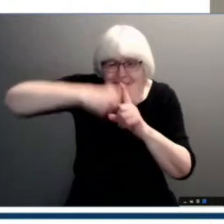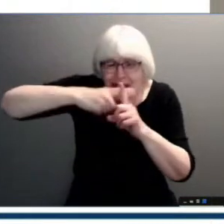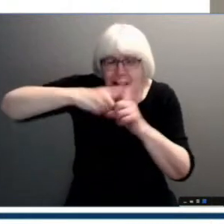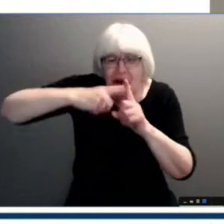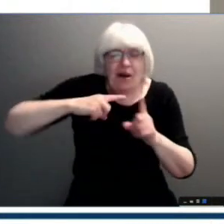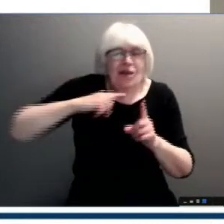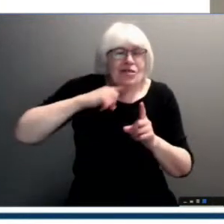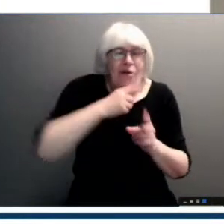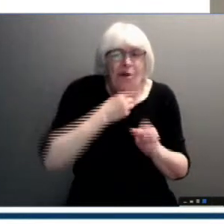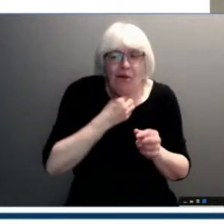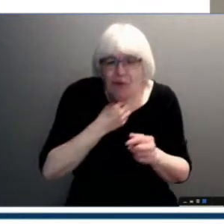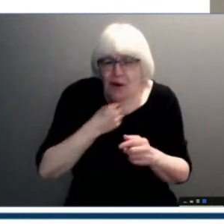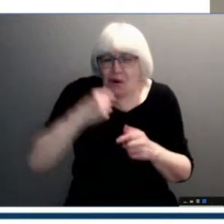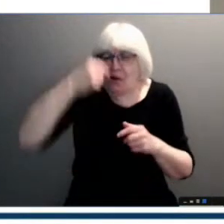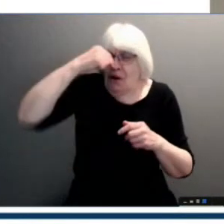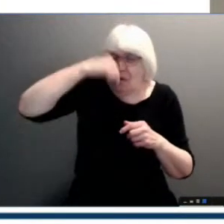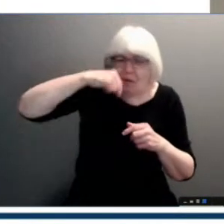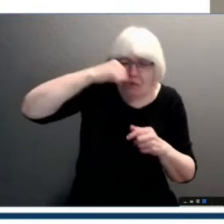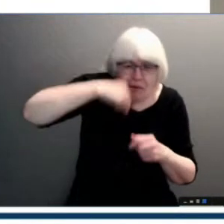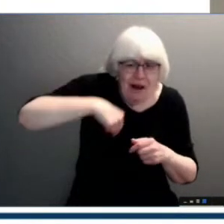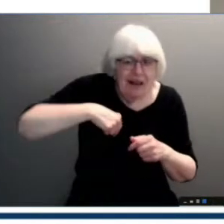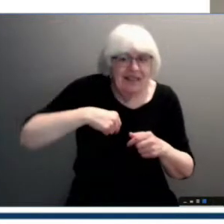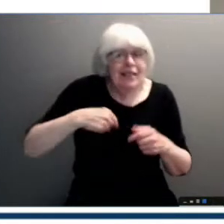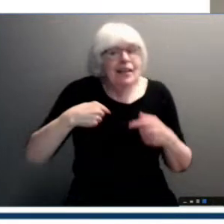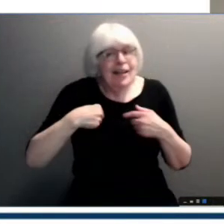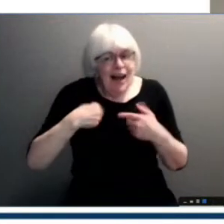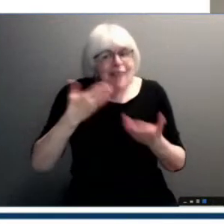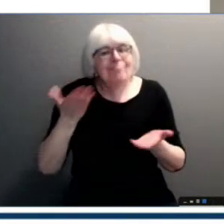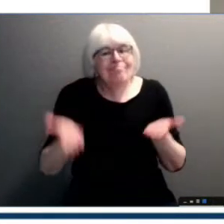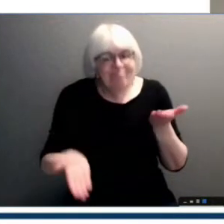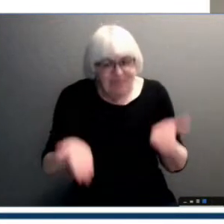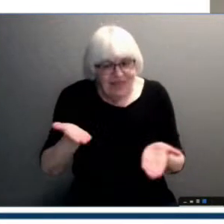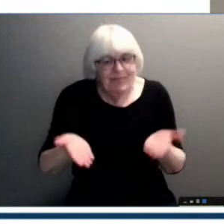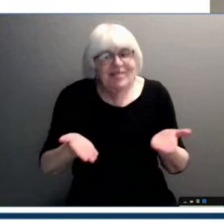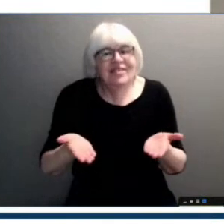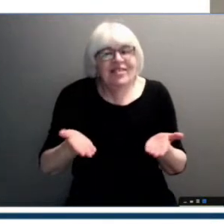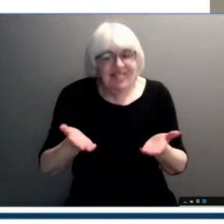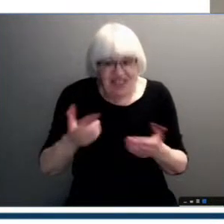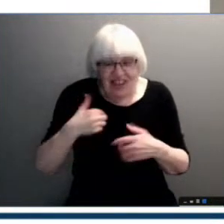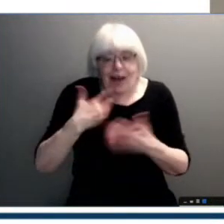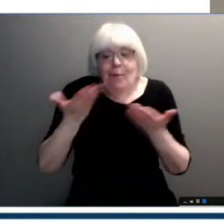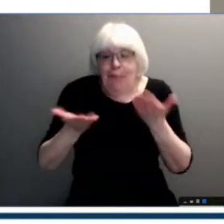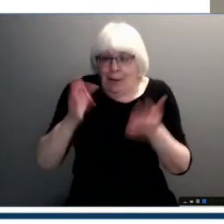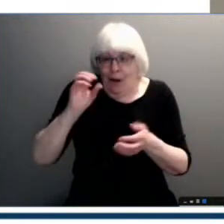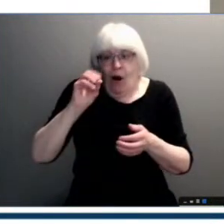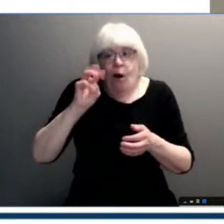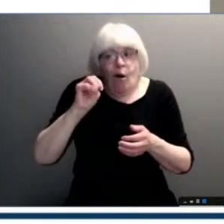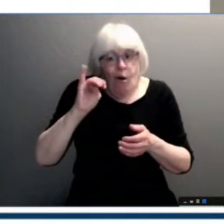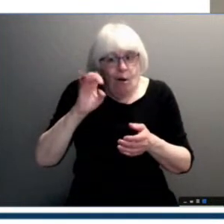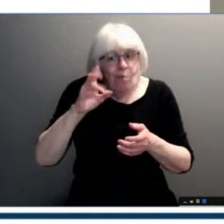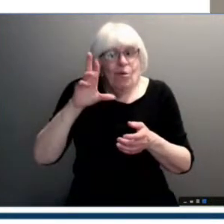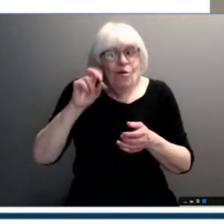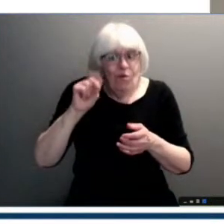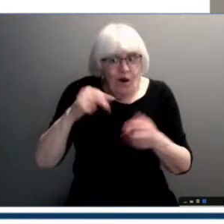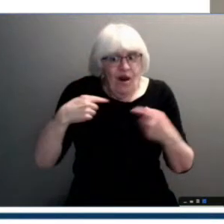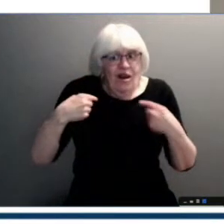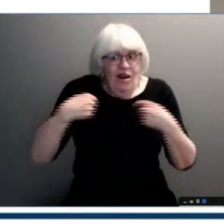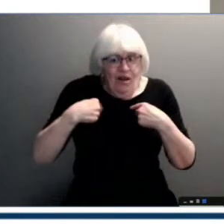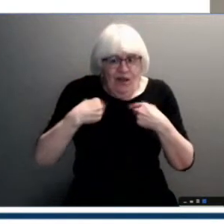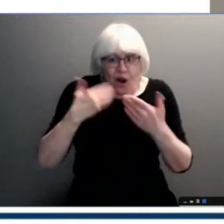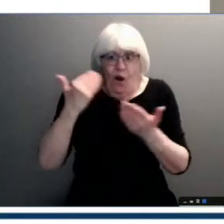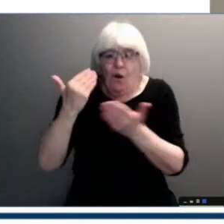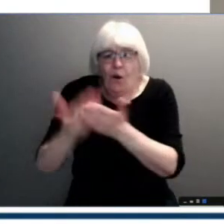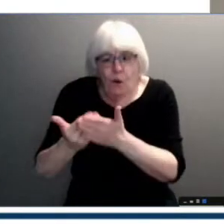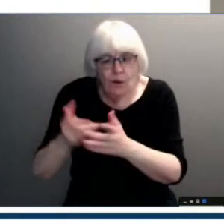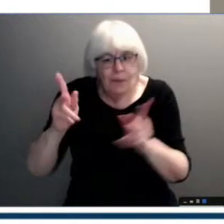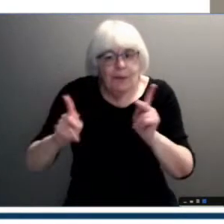Omicron. And if you know you are a close contact, start isolating immediately away from others. Wait for 72